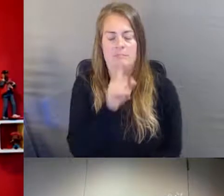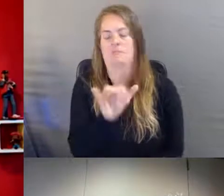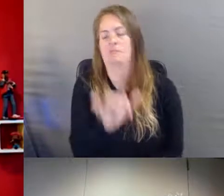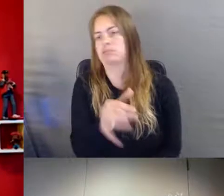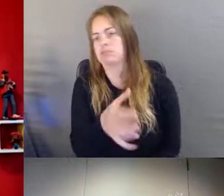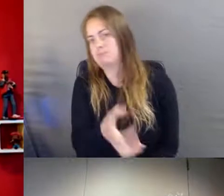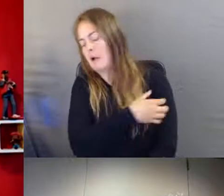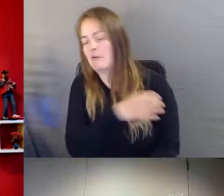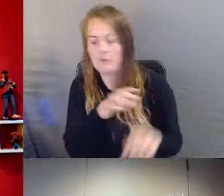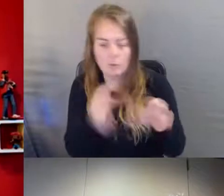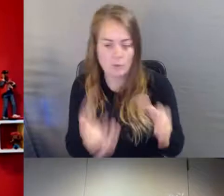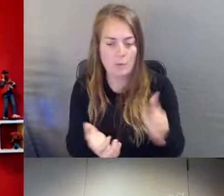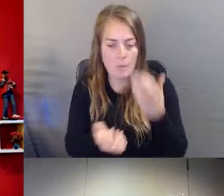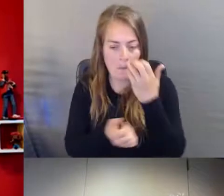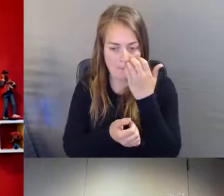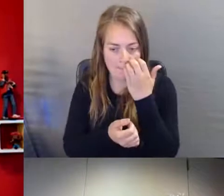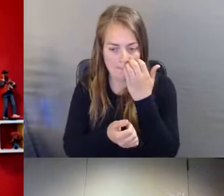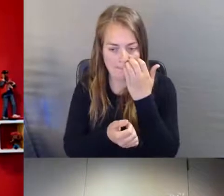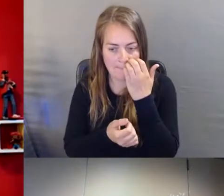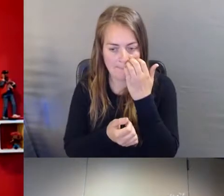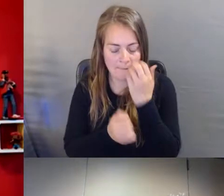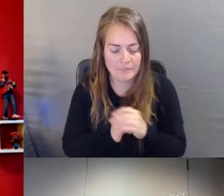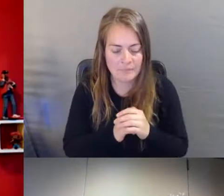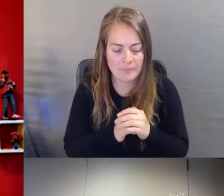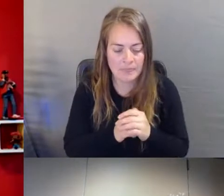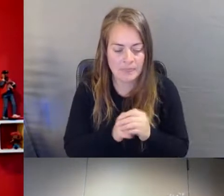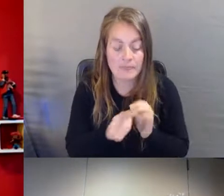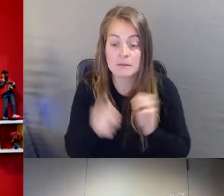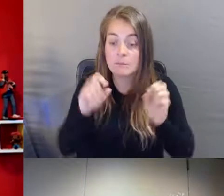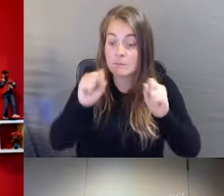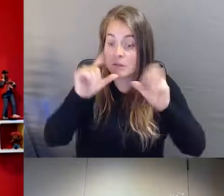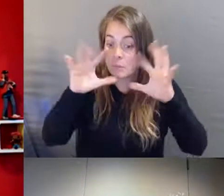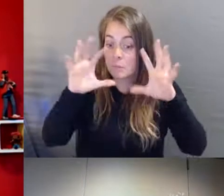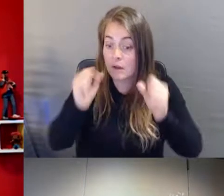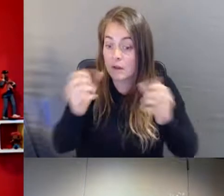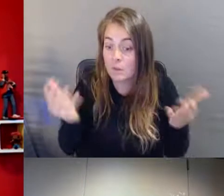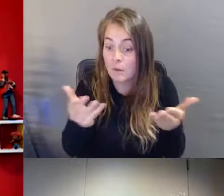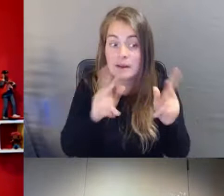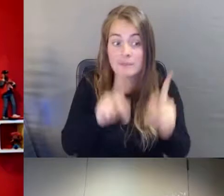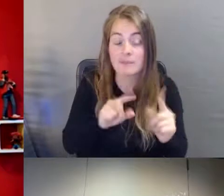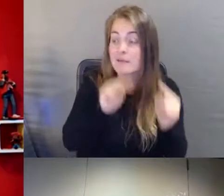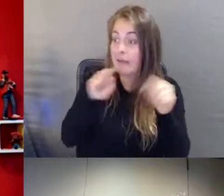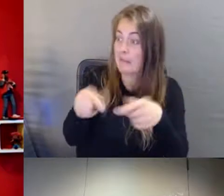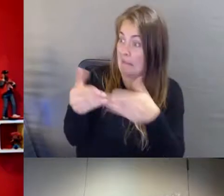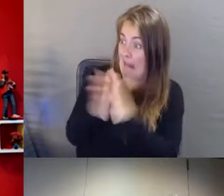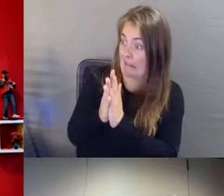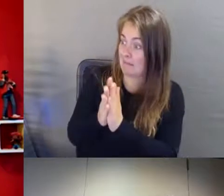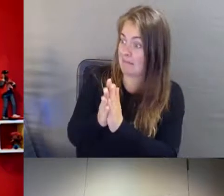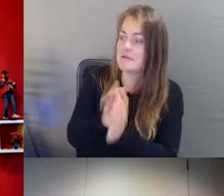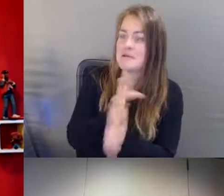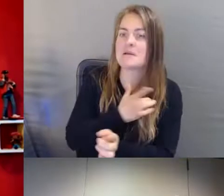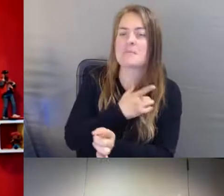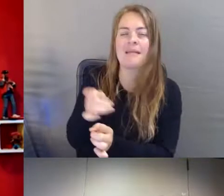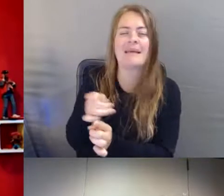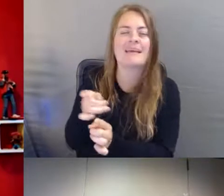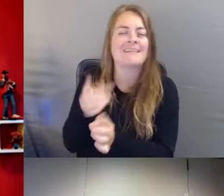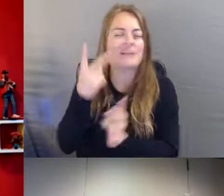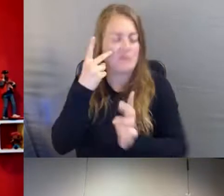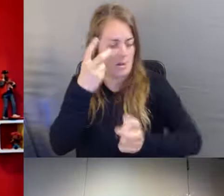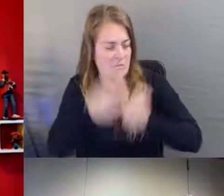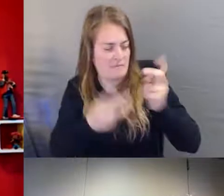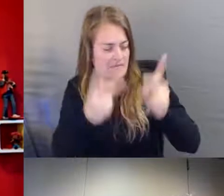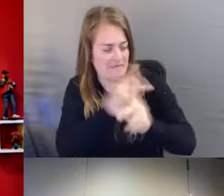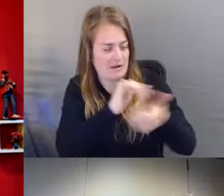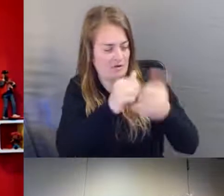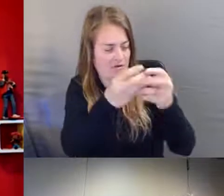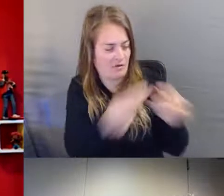group. And what they were surprised at was somebody came to ask them questions, because normally they dealt with problems. And it really helped